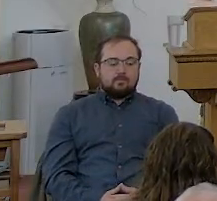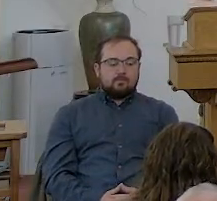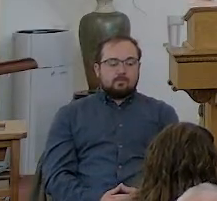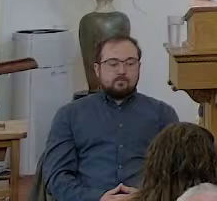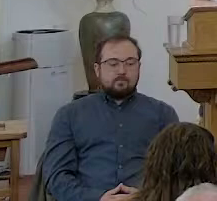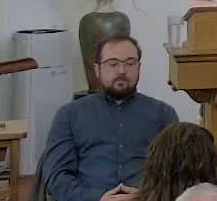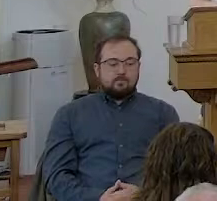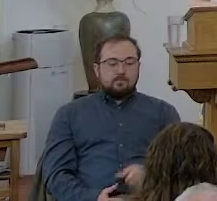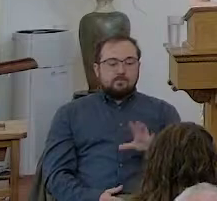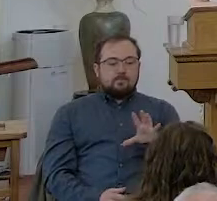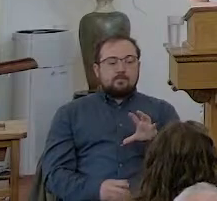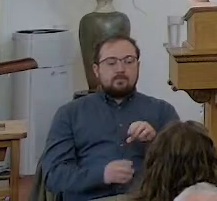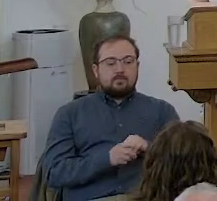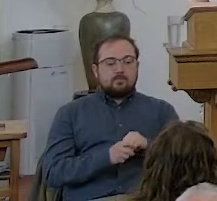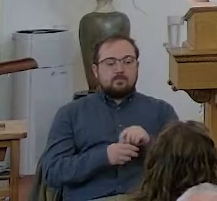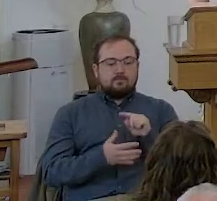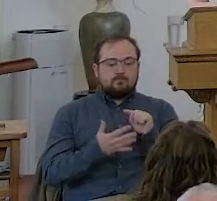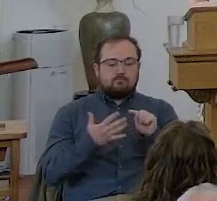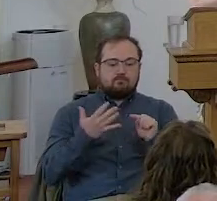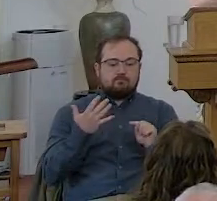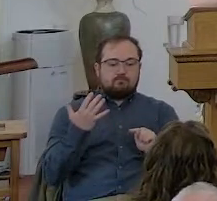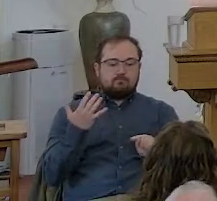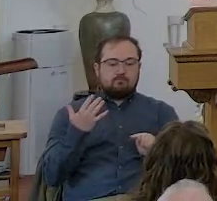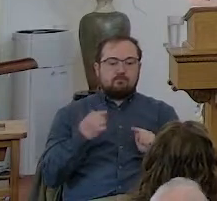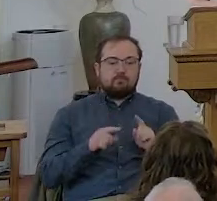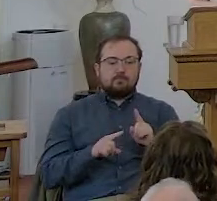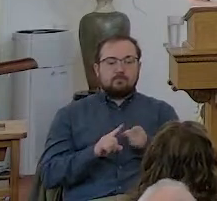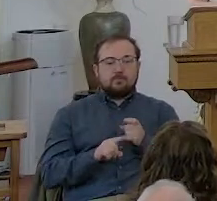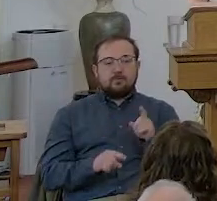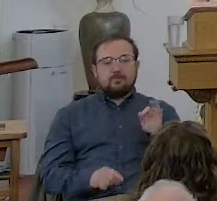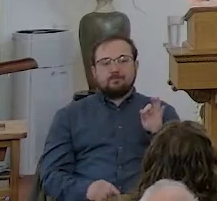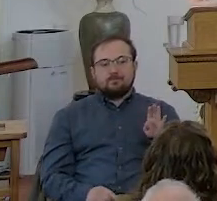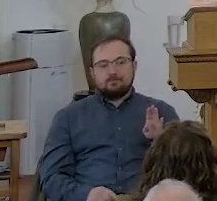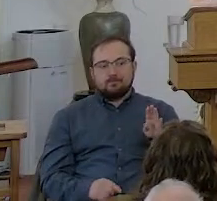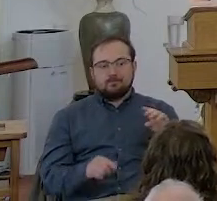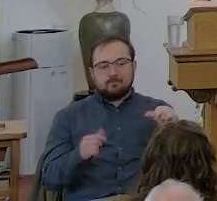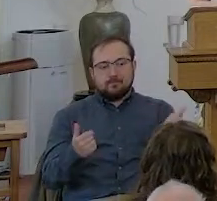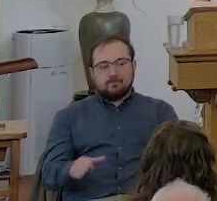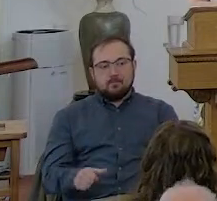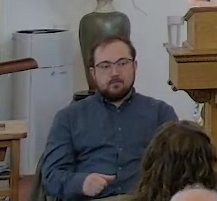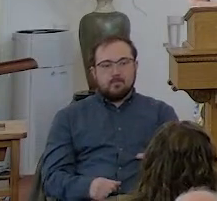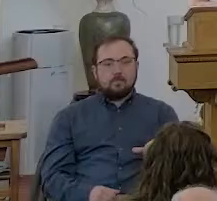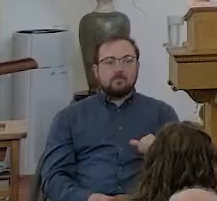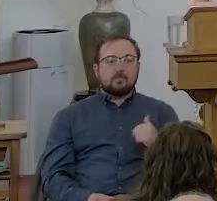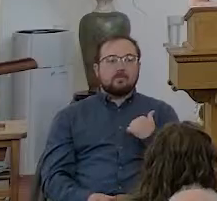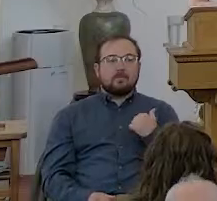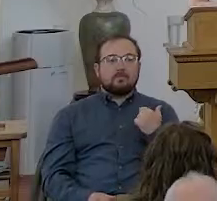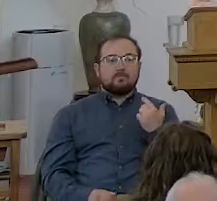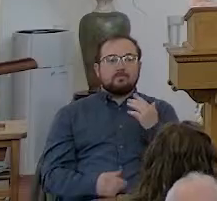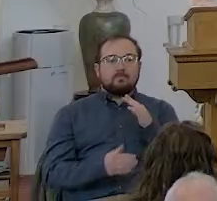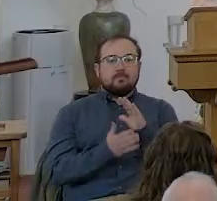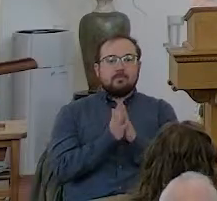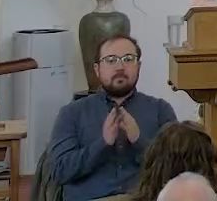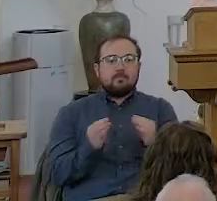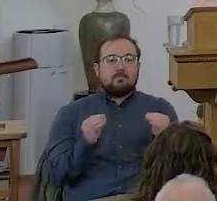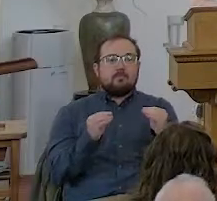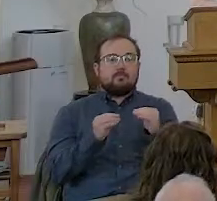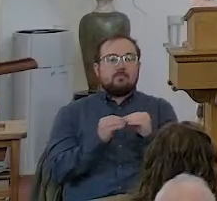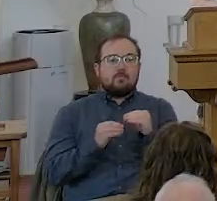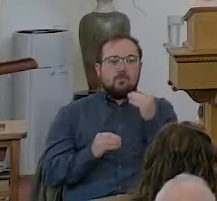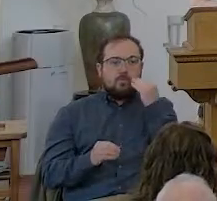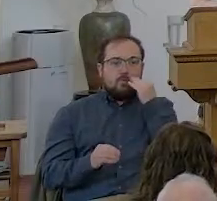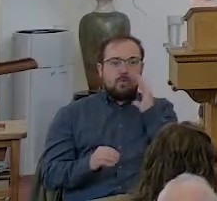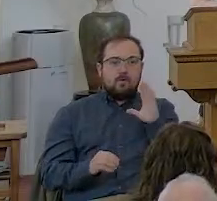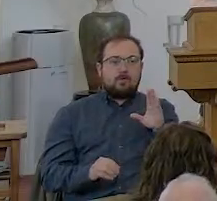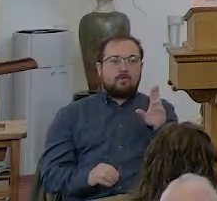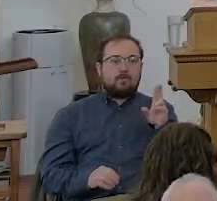They were involved with many things, and from Facebook posts, I'm becoming more aware of different aspects of UUCS that they were